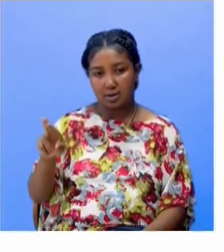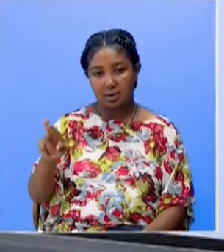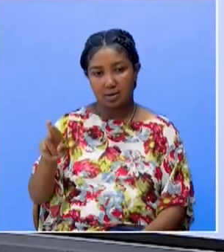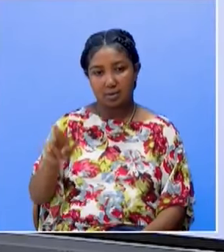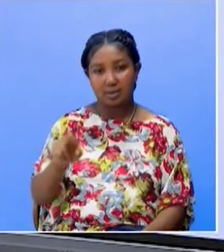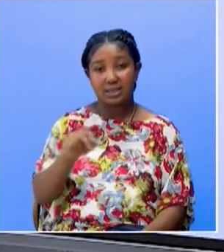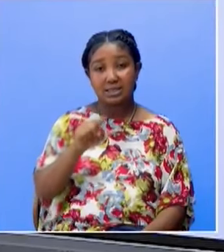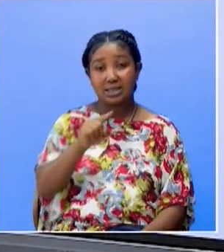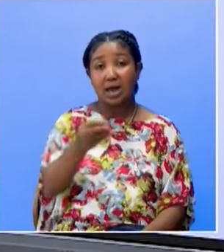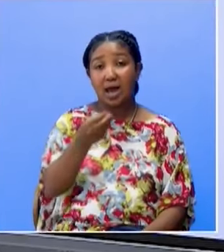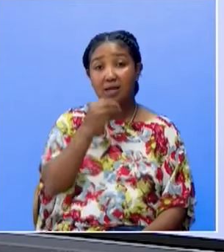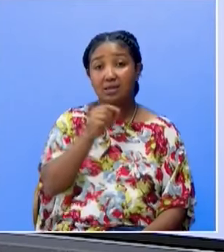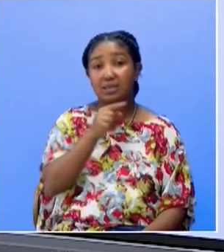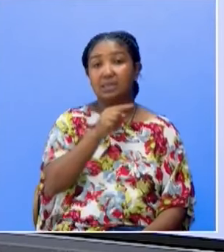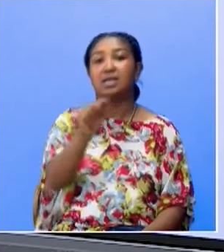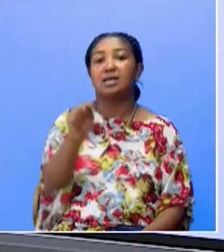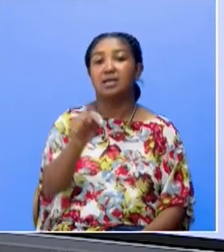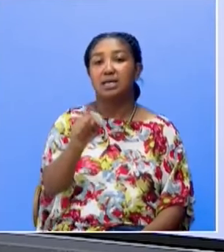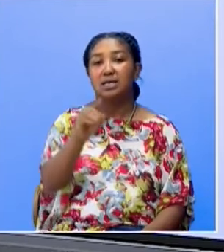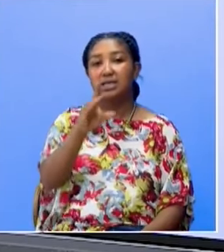They ate their dinner.